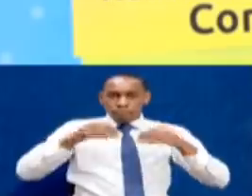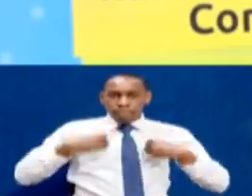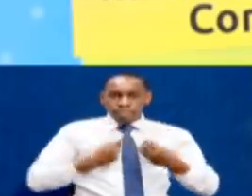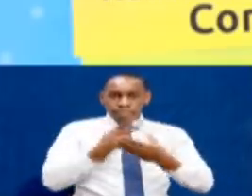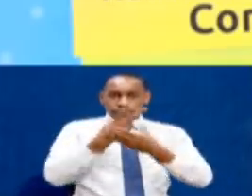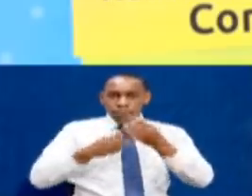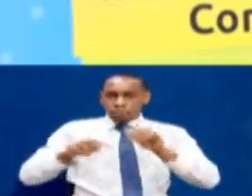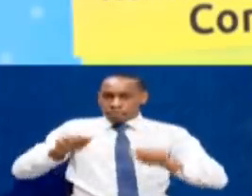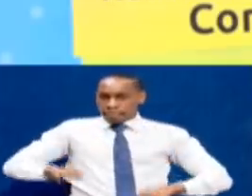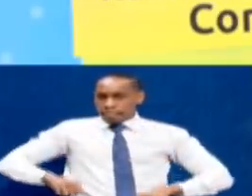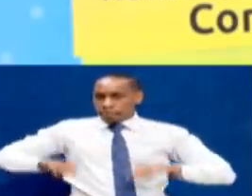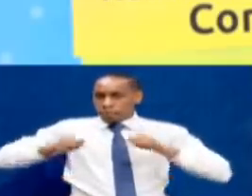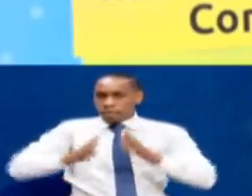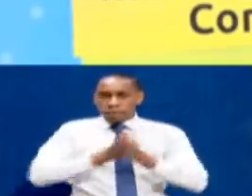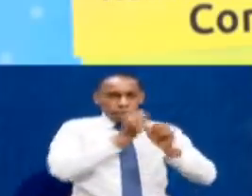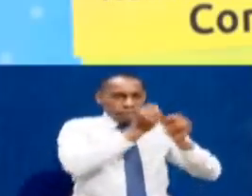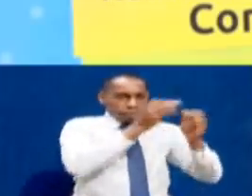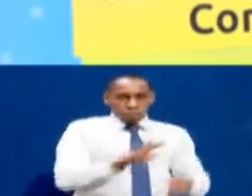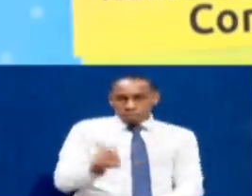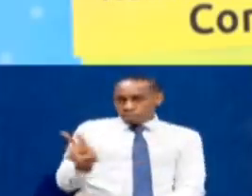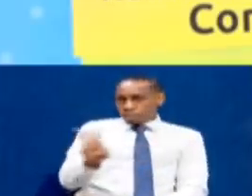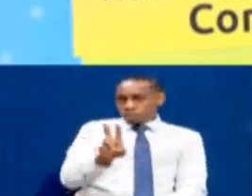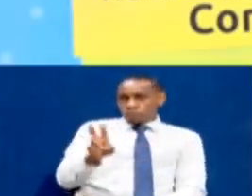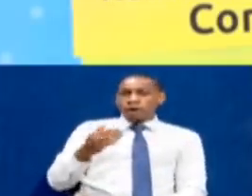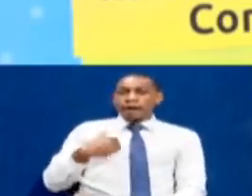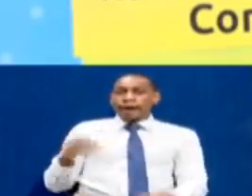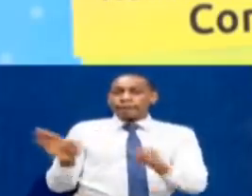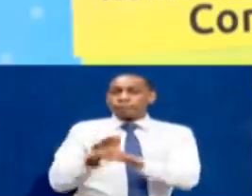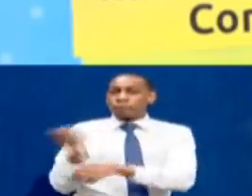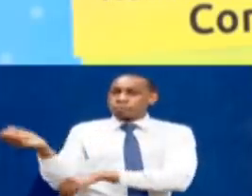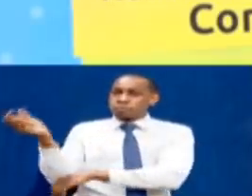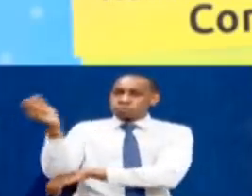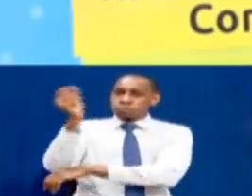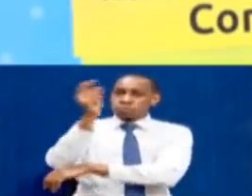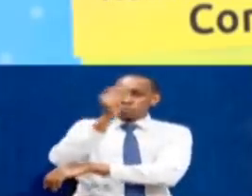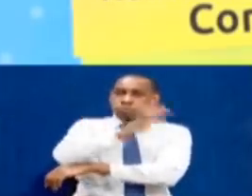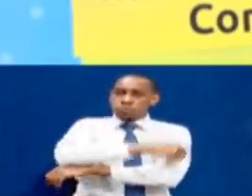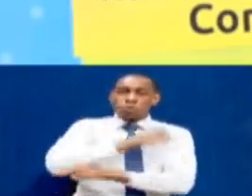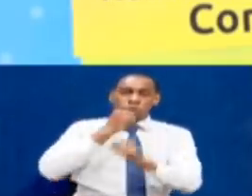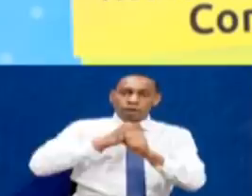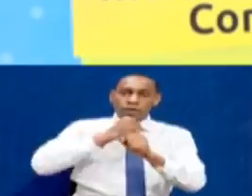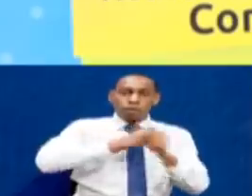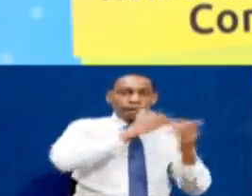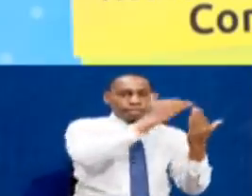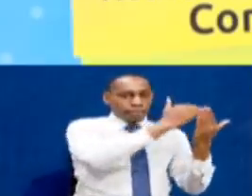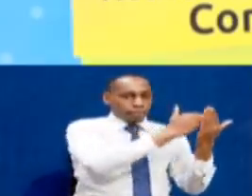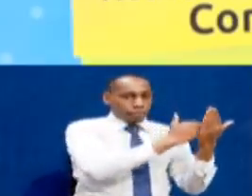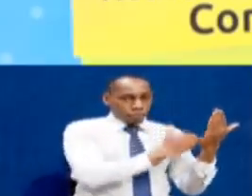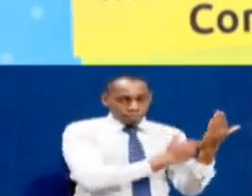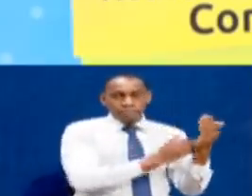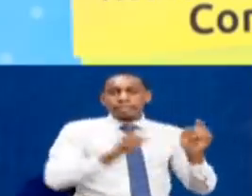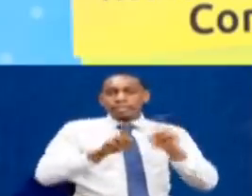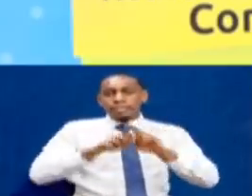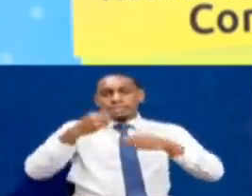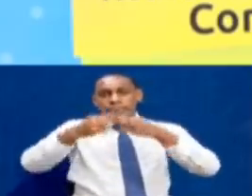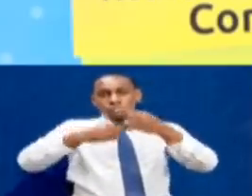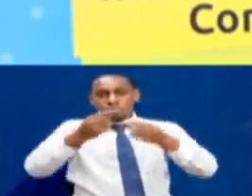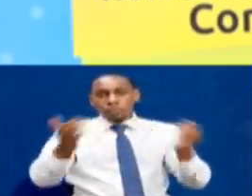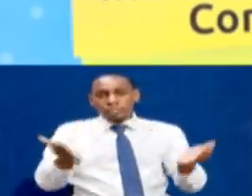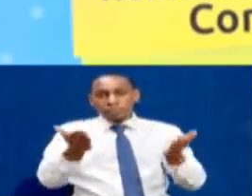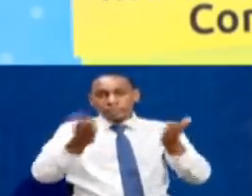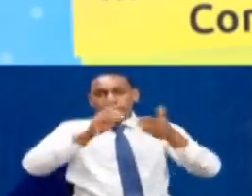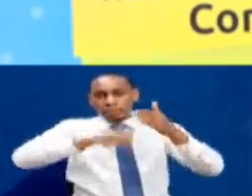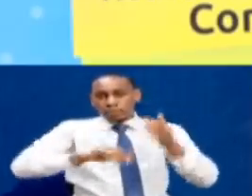both employers and employees to have a full day of work shifts. We still continue to